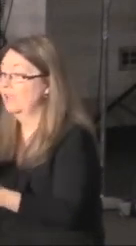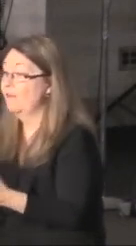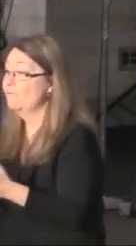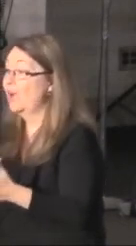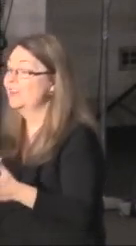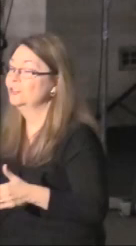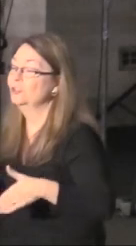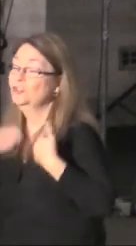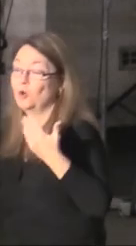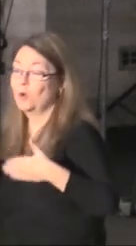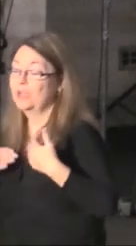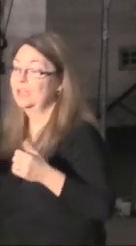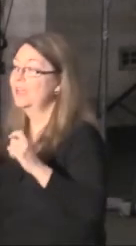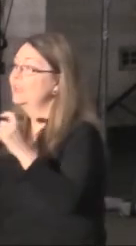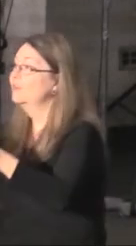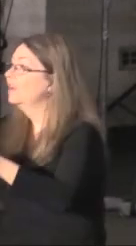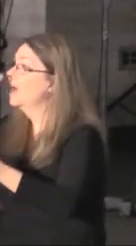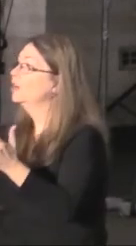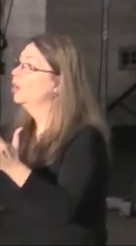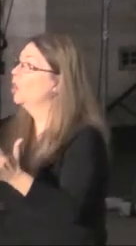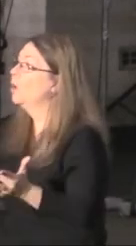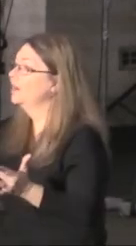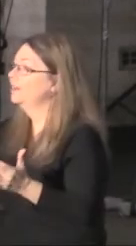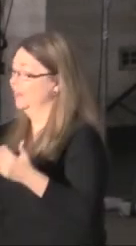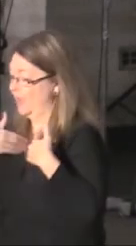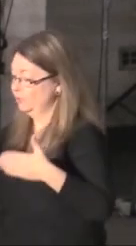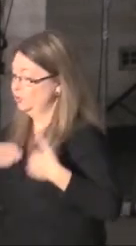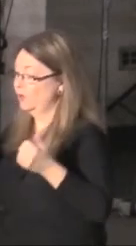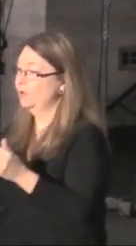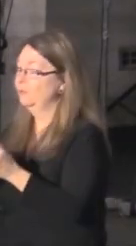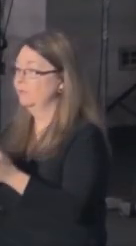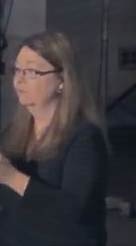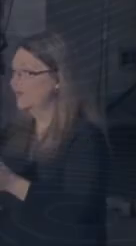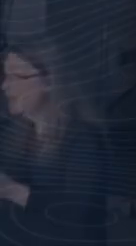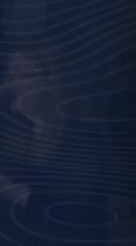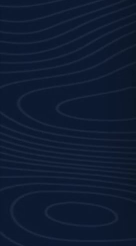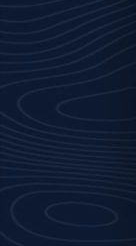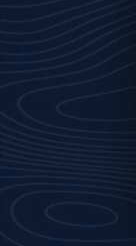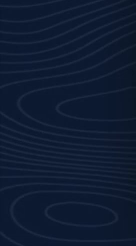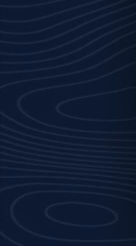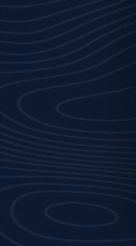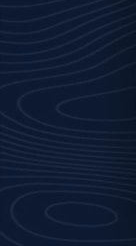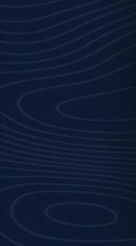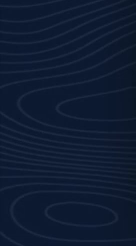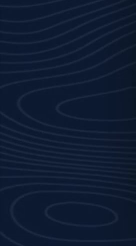to give God glory and to have joy with a divine perspective. Let's stand.